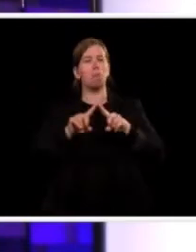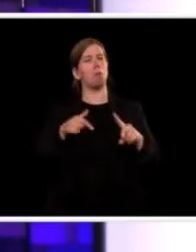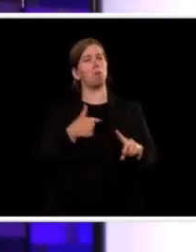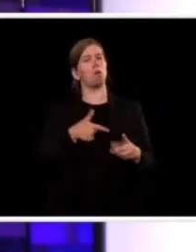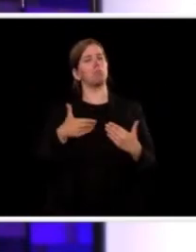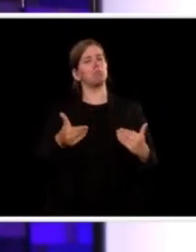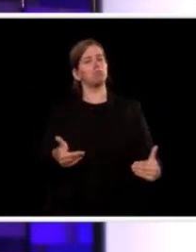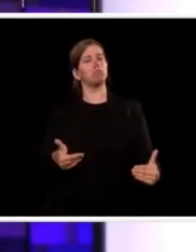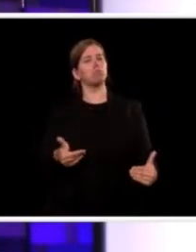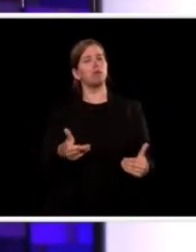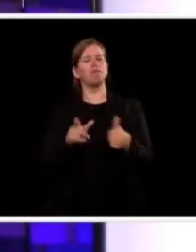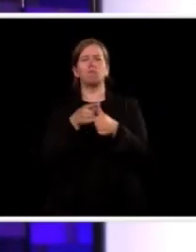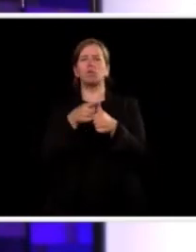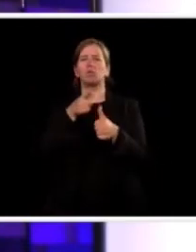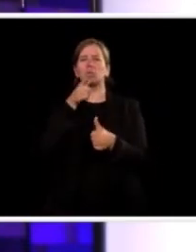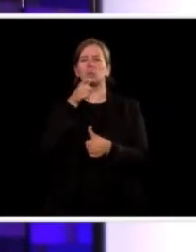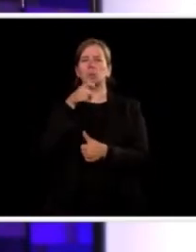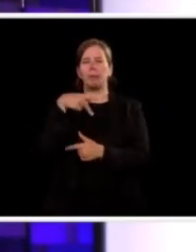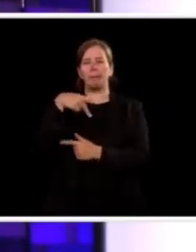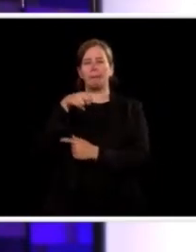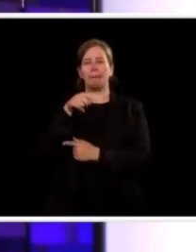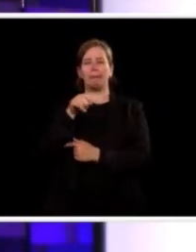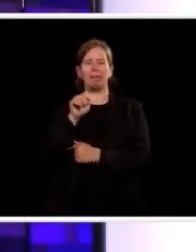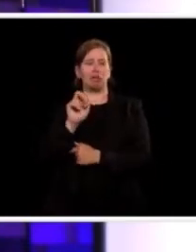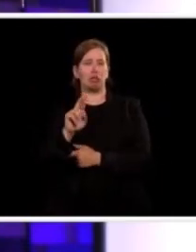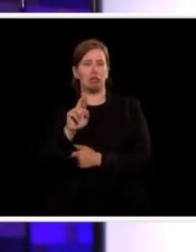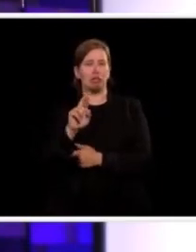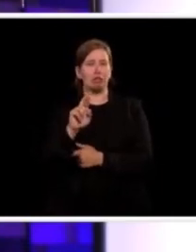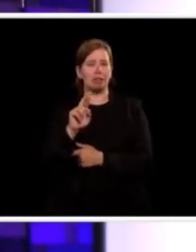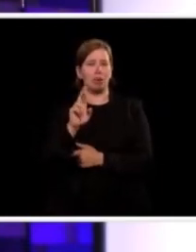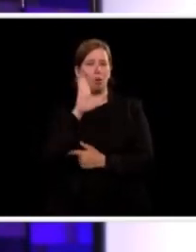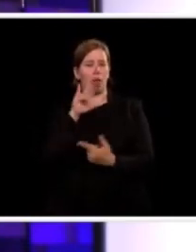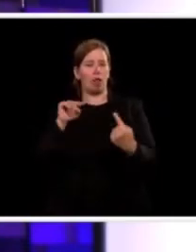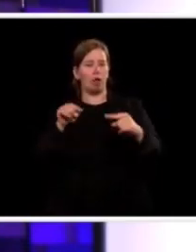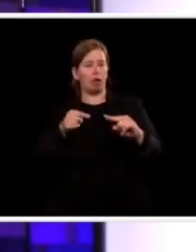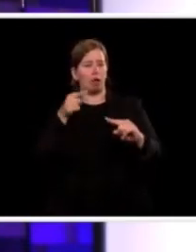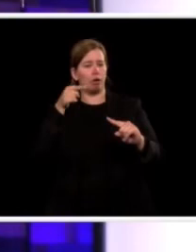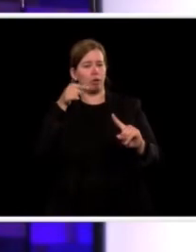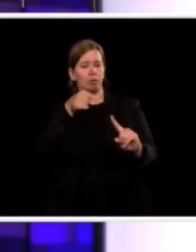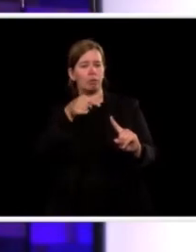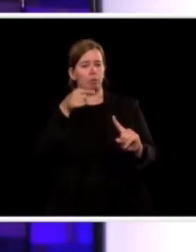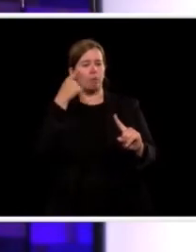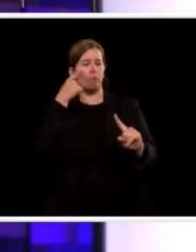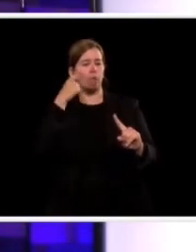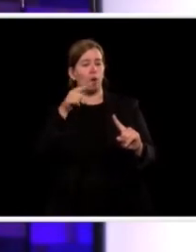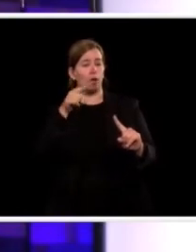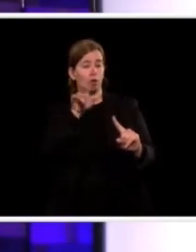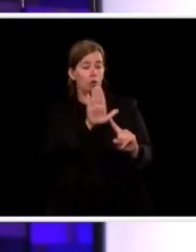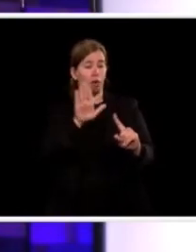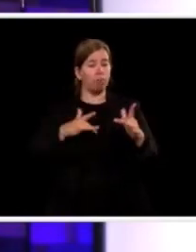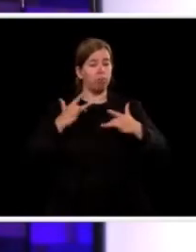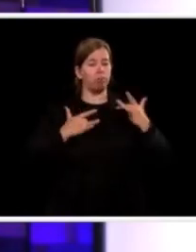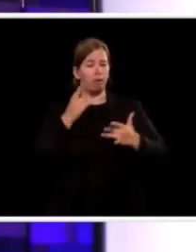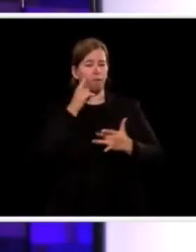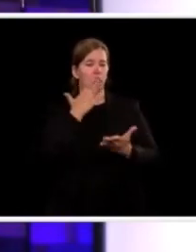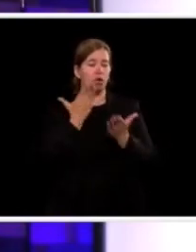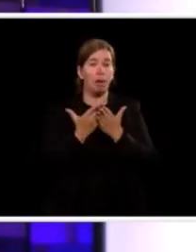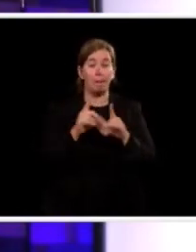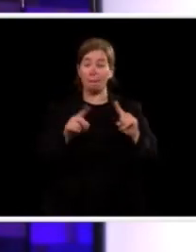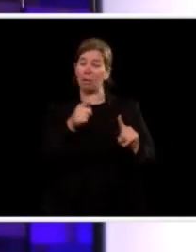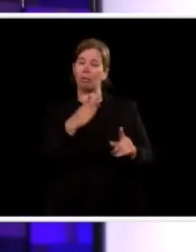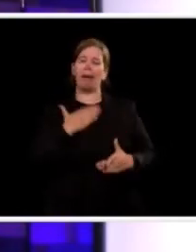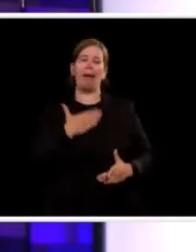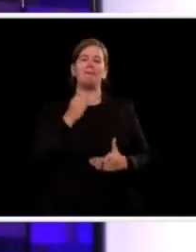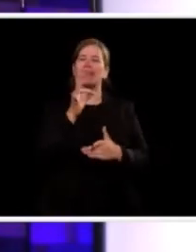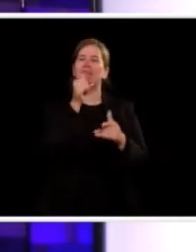First, let's talk Peter. Who will harm you if you are zealous for good? But happy are you even if you